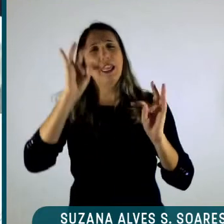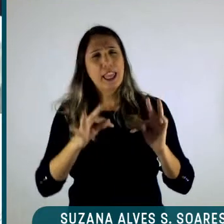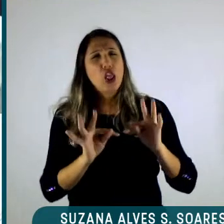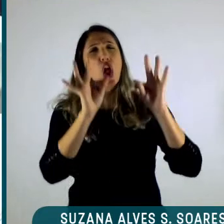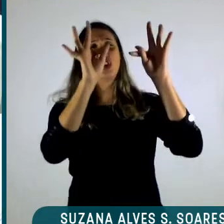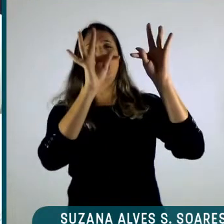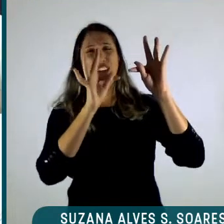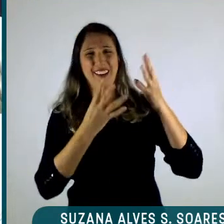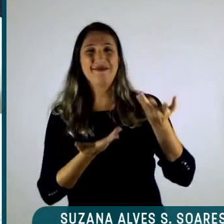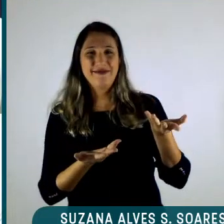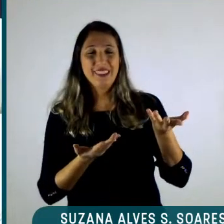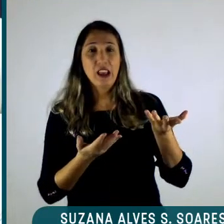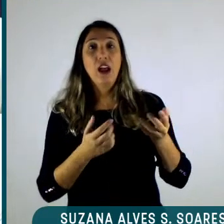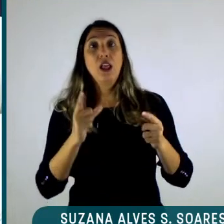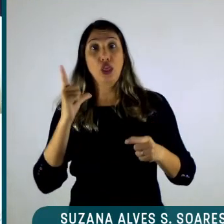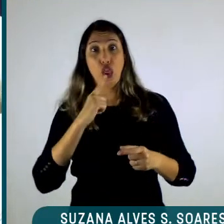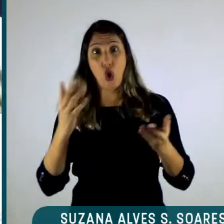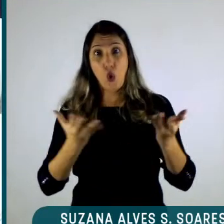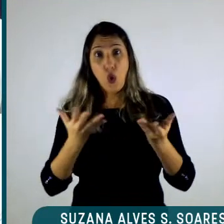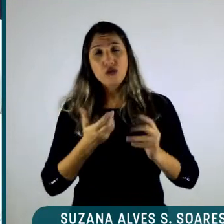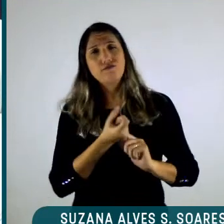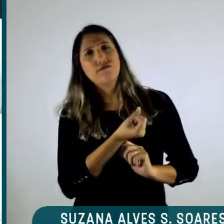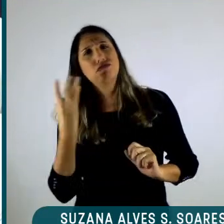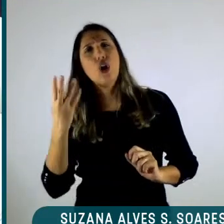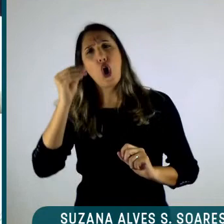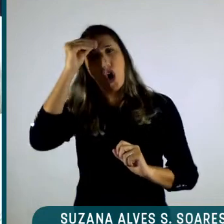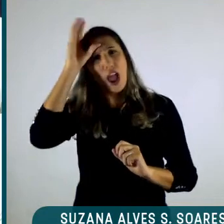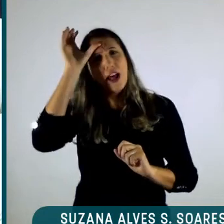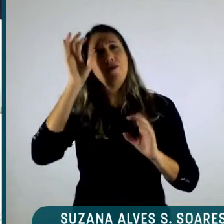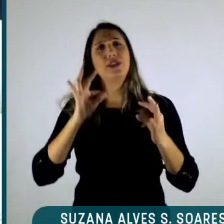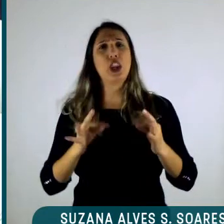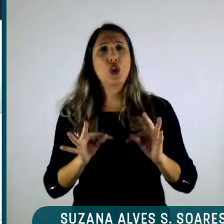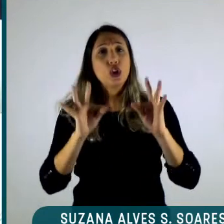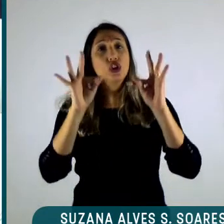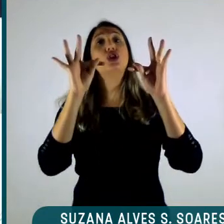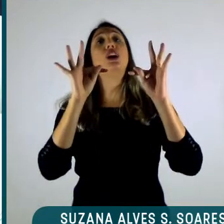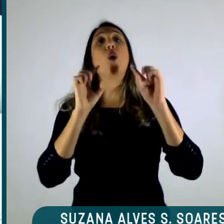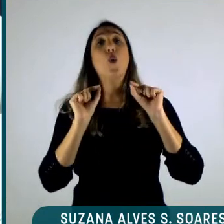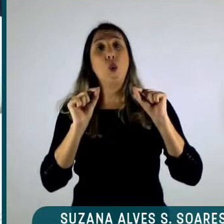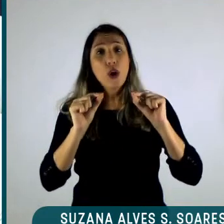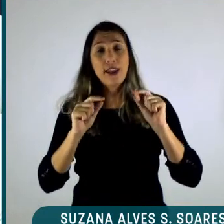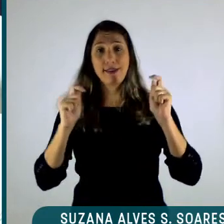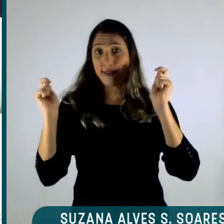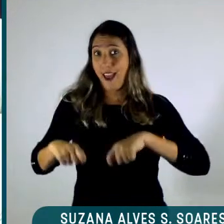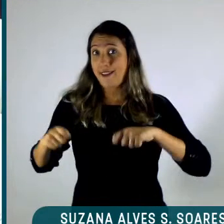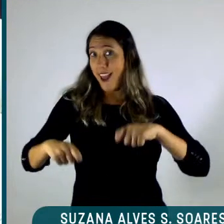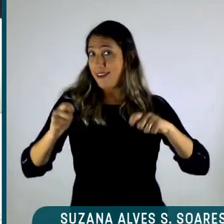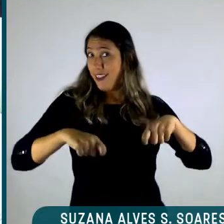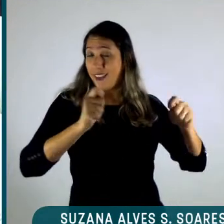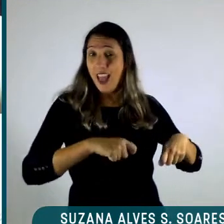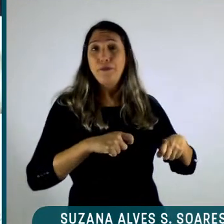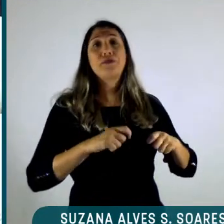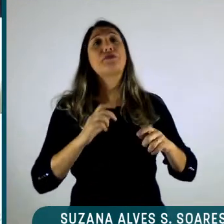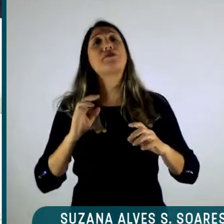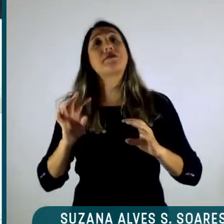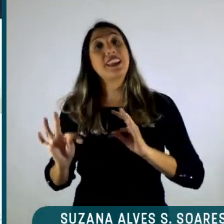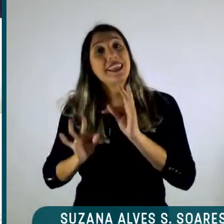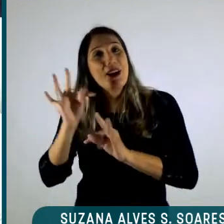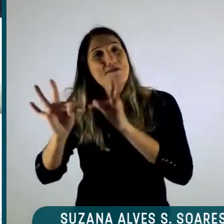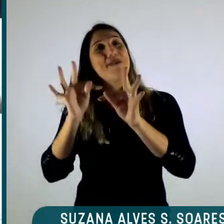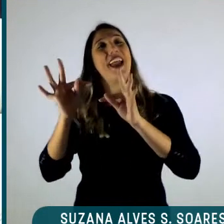only accumulates wealth with all this richness and technologies. We have a body of knowledge,